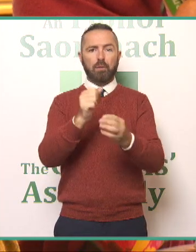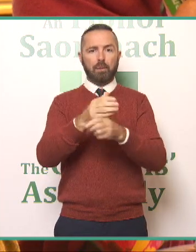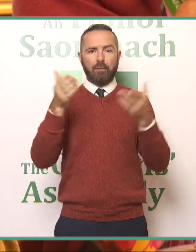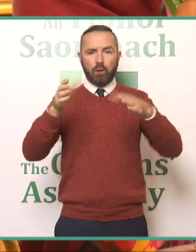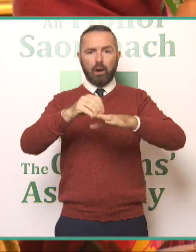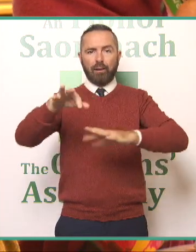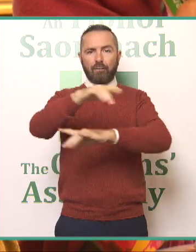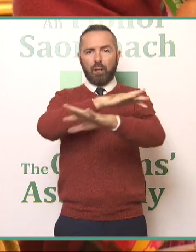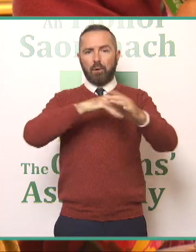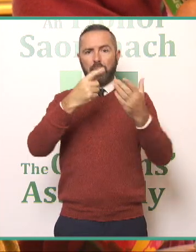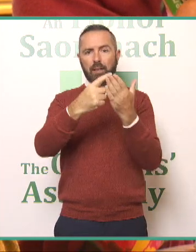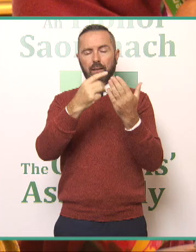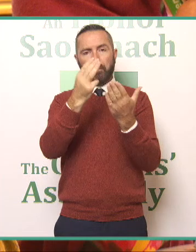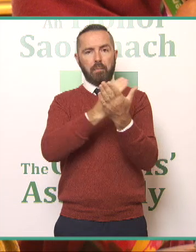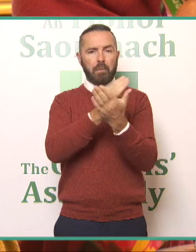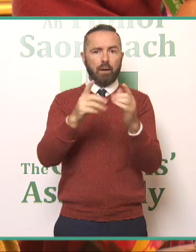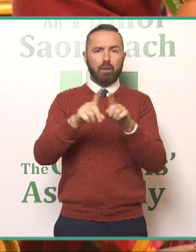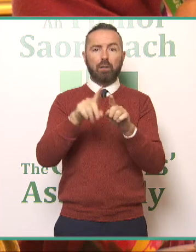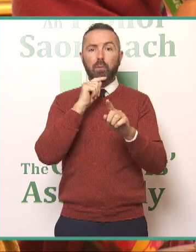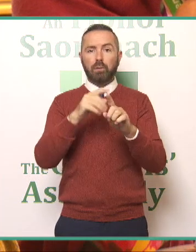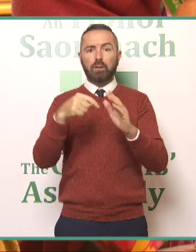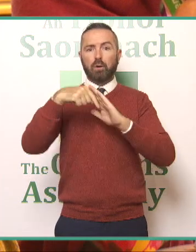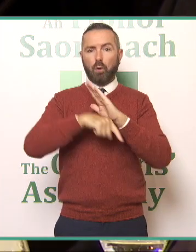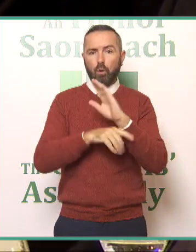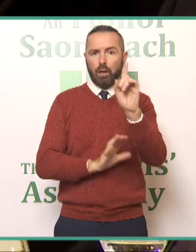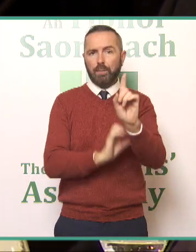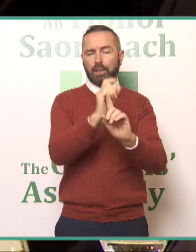as well, but that's their core objectives. And yes,